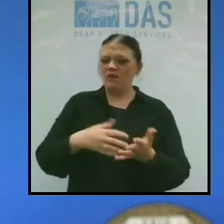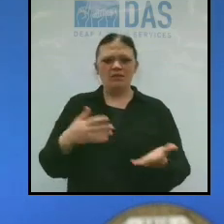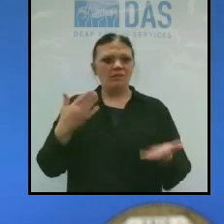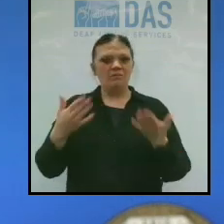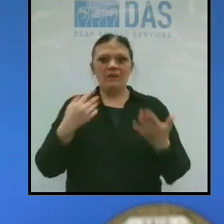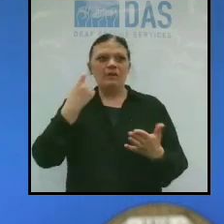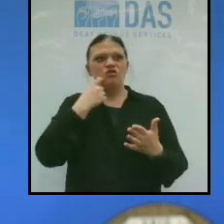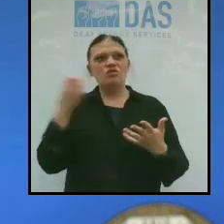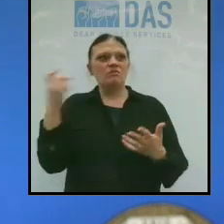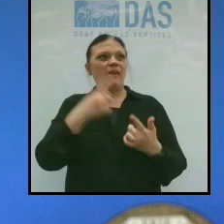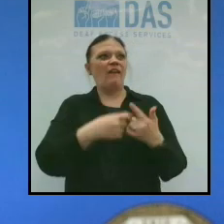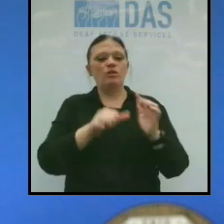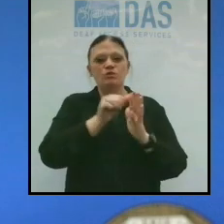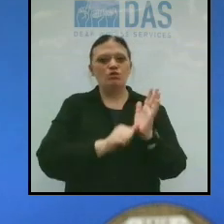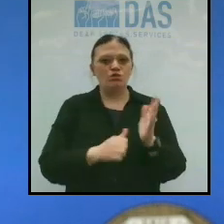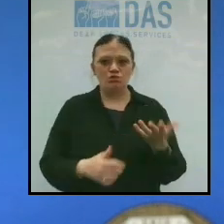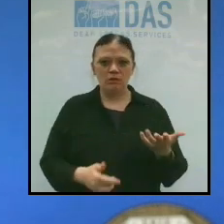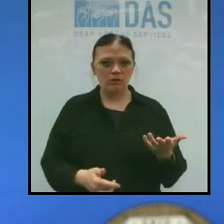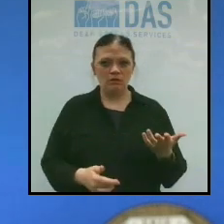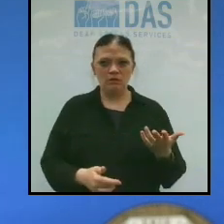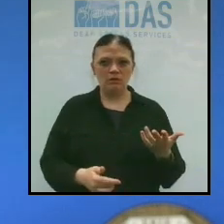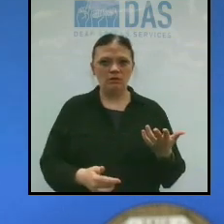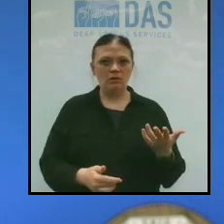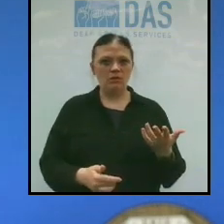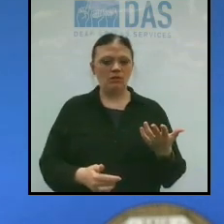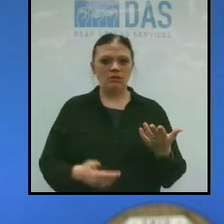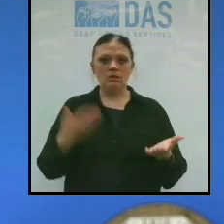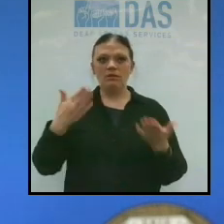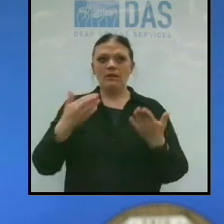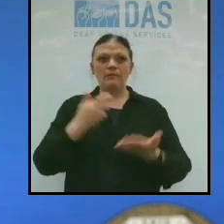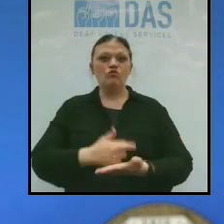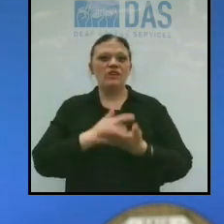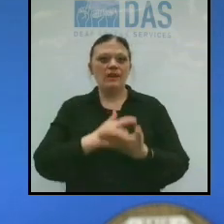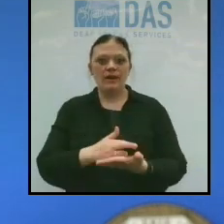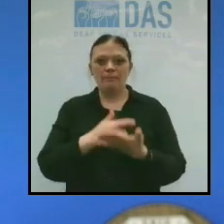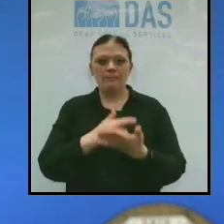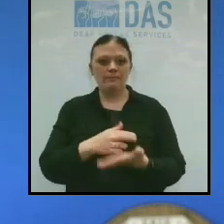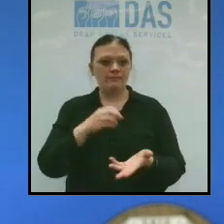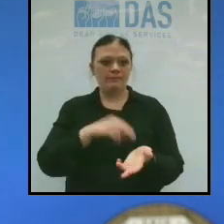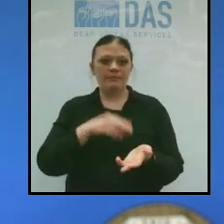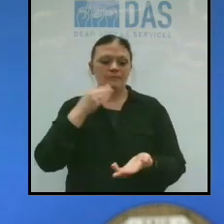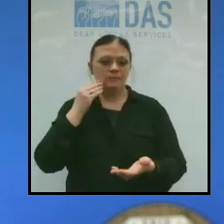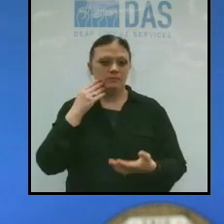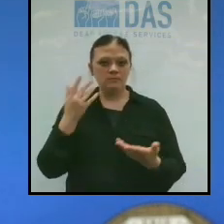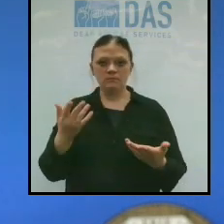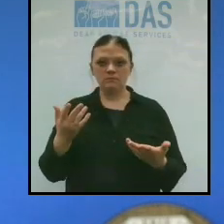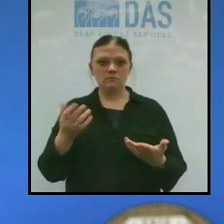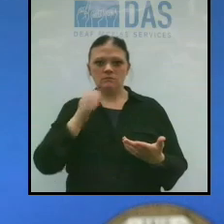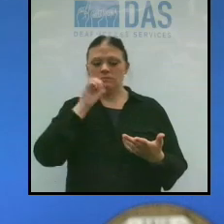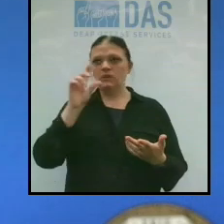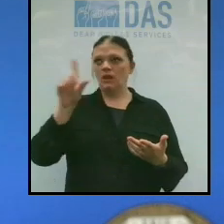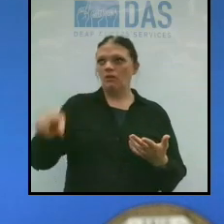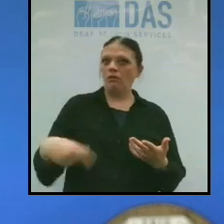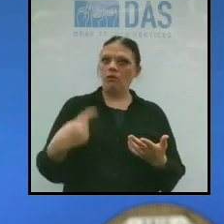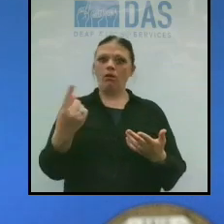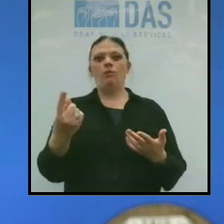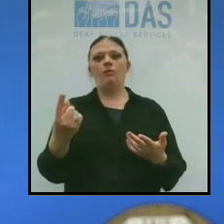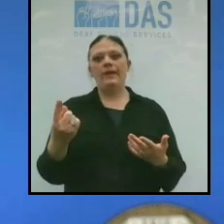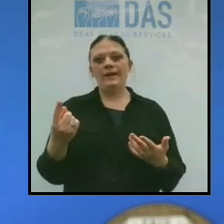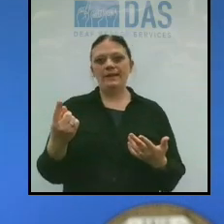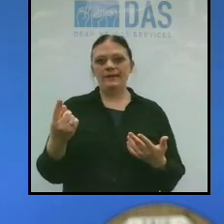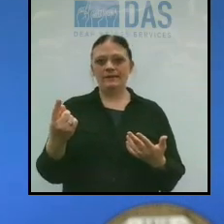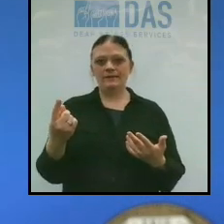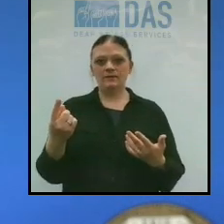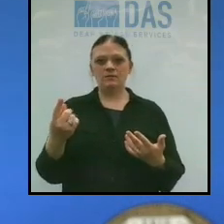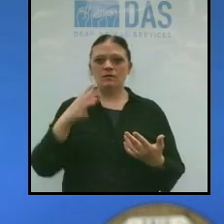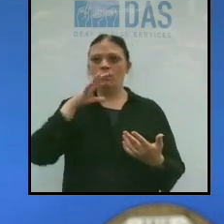back from a surgery. They could be rehabilitating in a nursing home. So it's not necessarily just a young person, but if